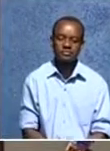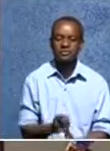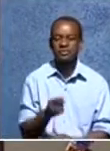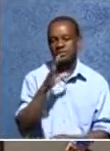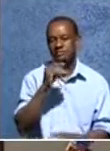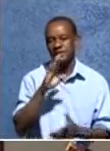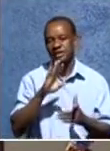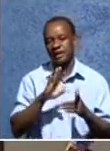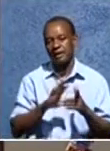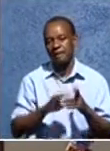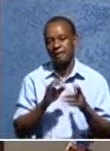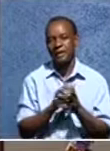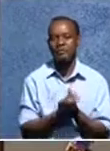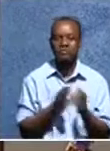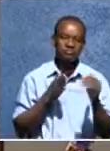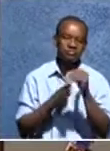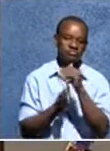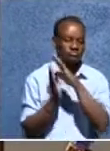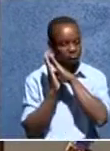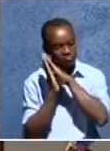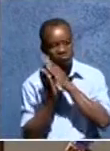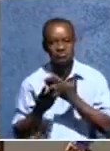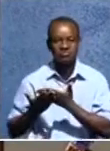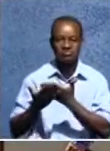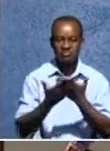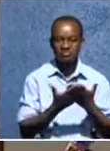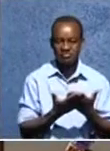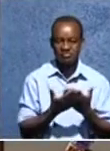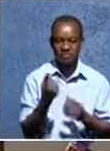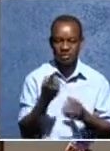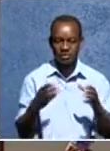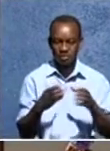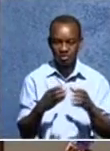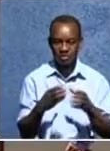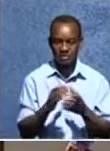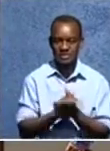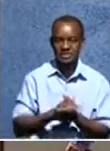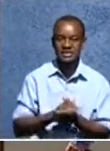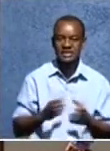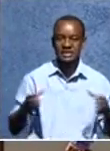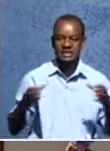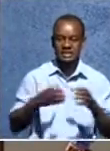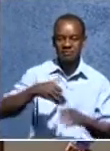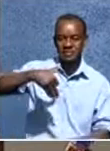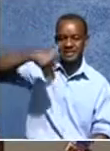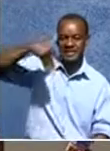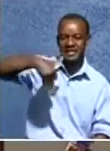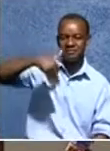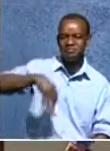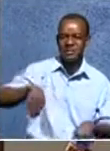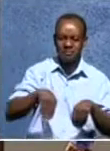that facilitates that in local tourism is Team Namibia Tourism Expo. Every year, Team Namibia Tourism